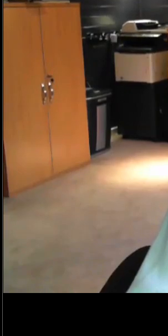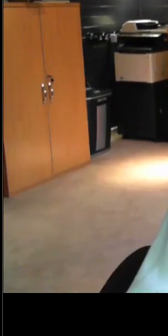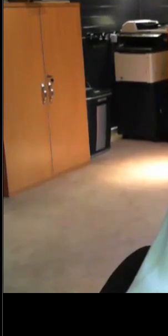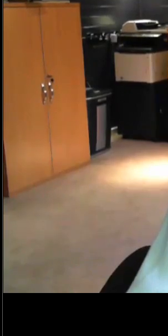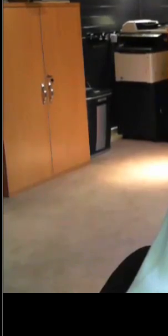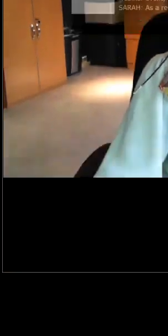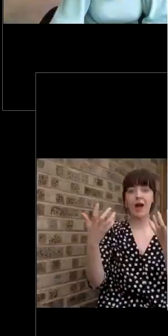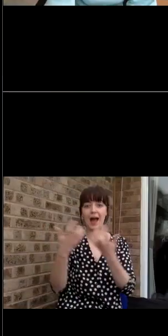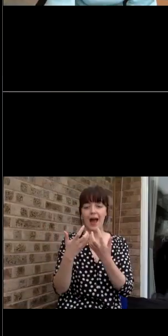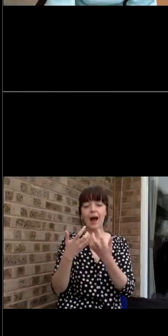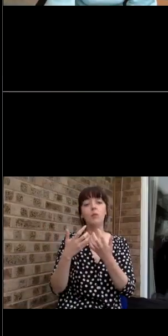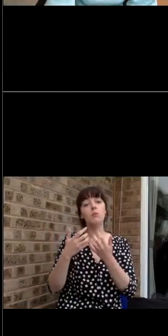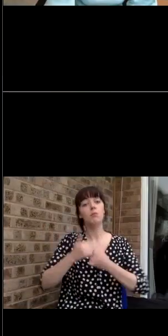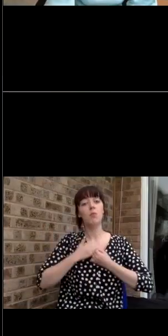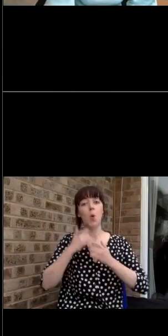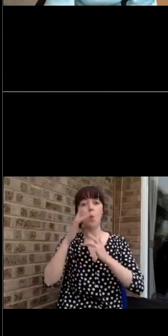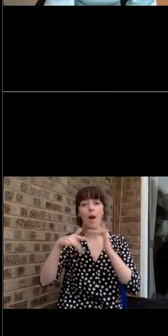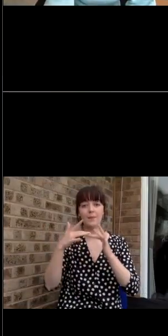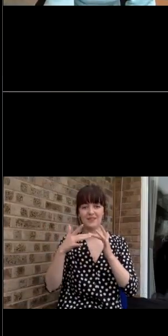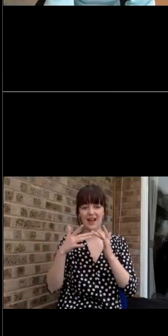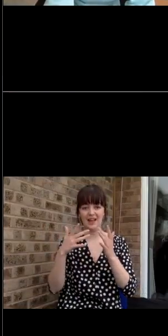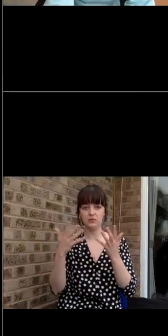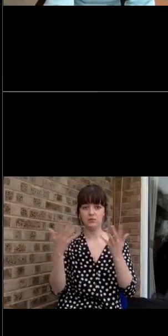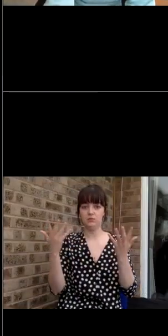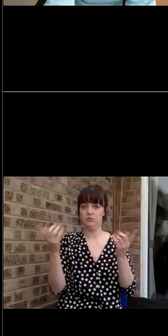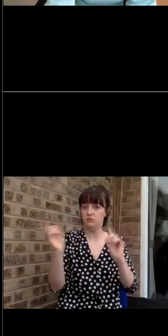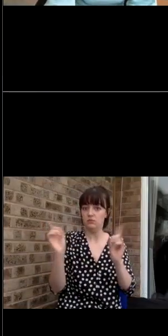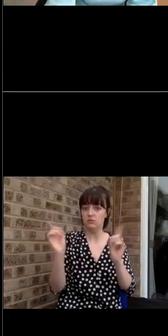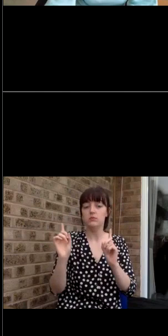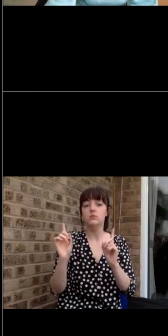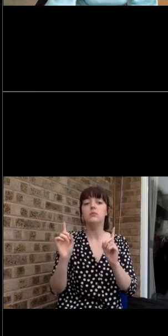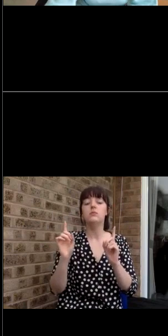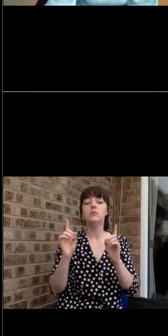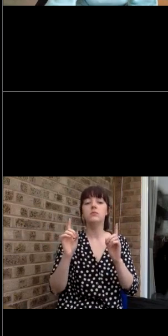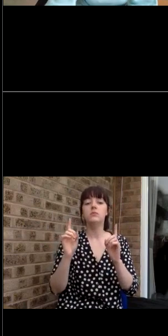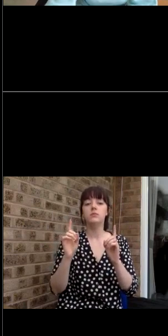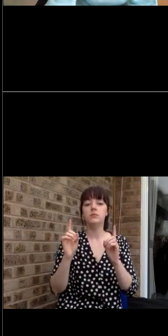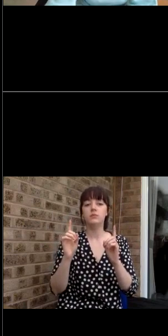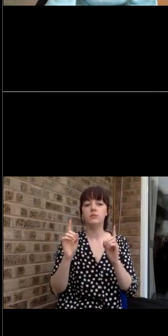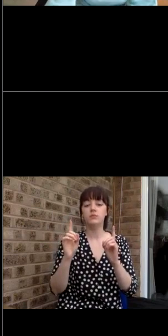our website. And once more, a reminder of that web address, it's